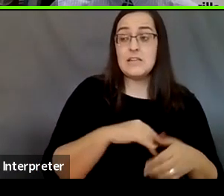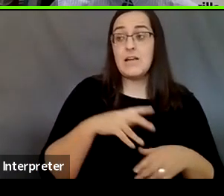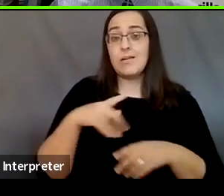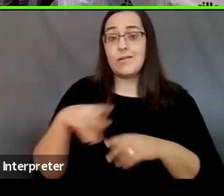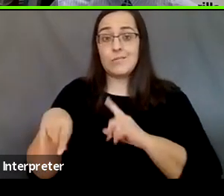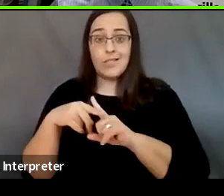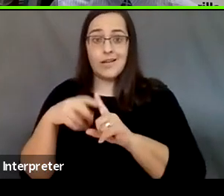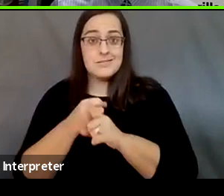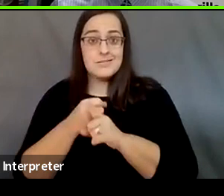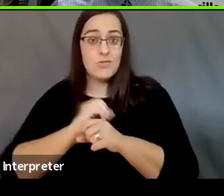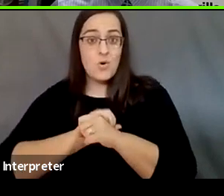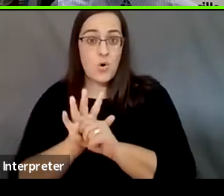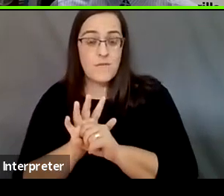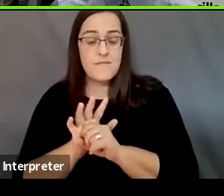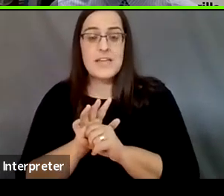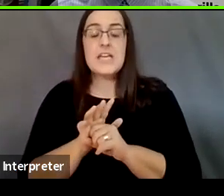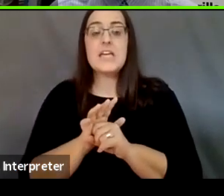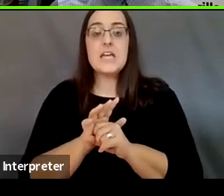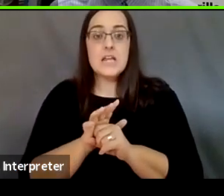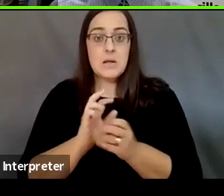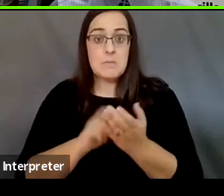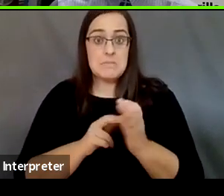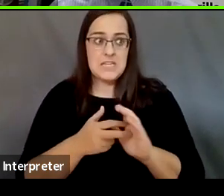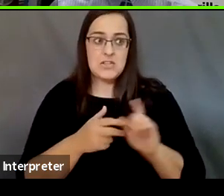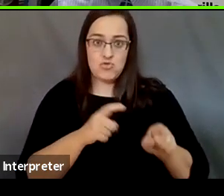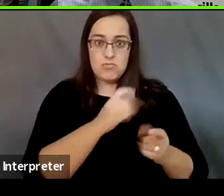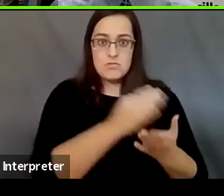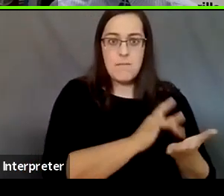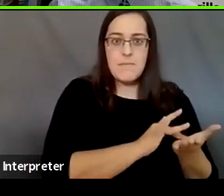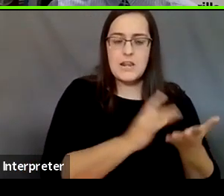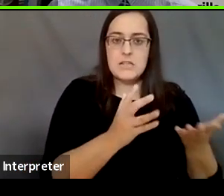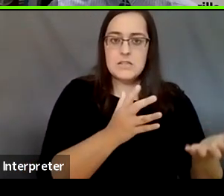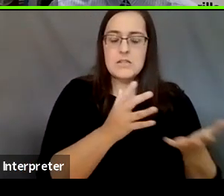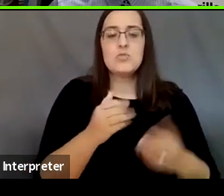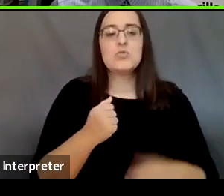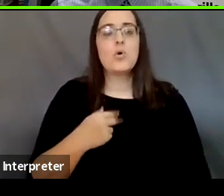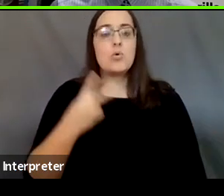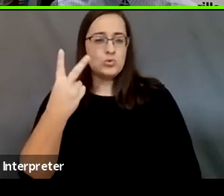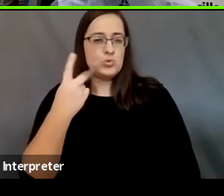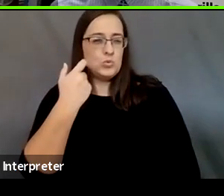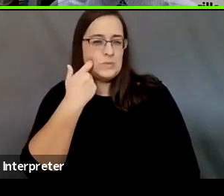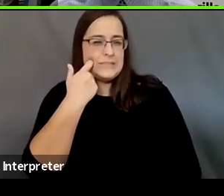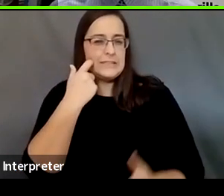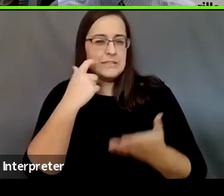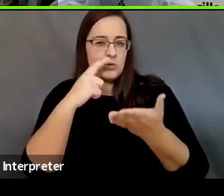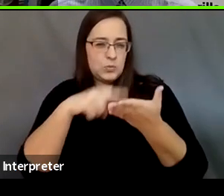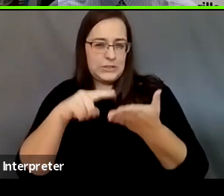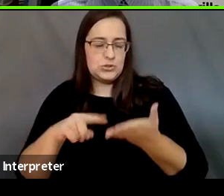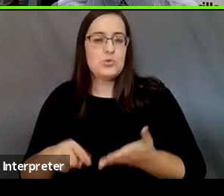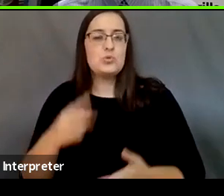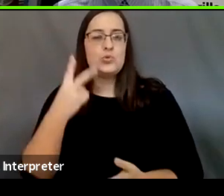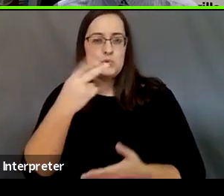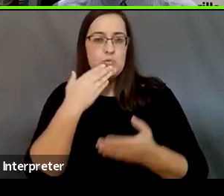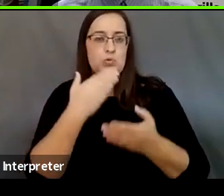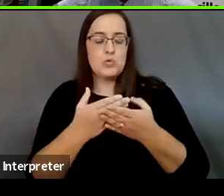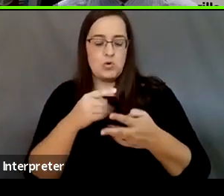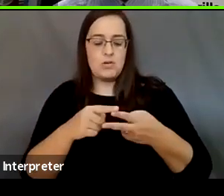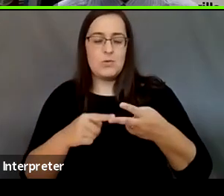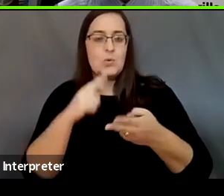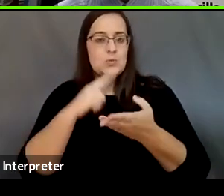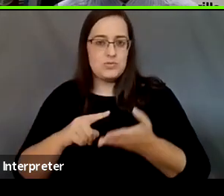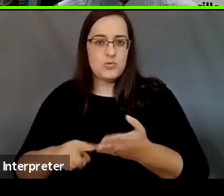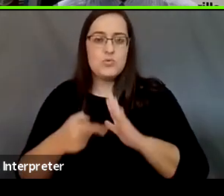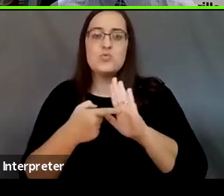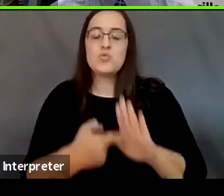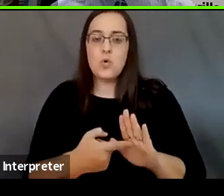This week, 2 good studies came out of Europe looking at ibuprofen as well as ACE inhibitors and ARBs, and thankfully showed that none of